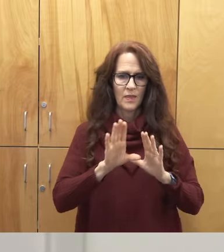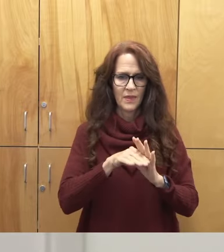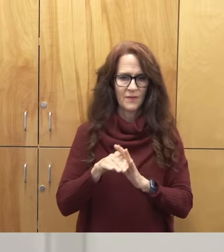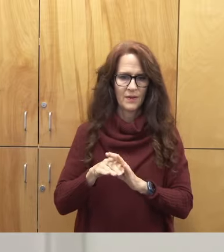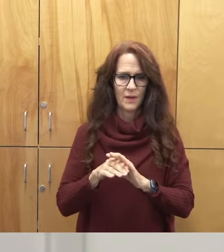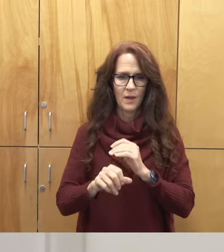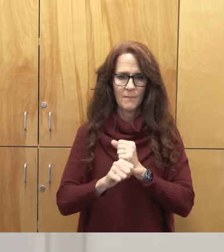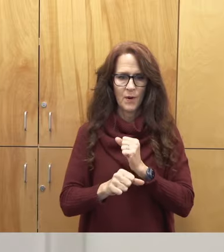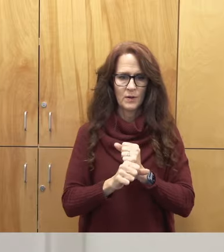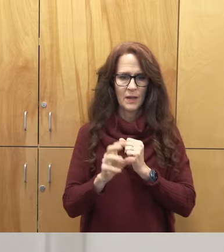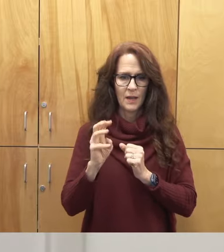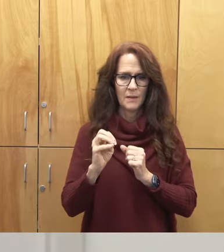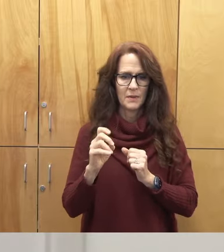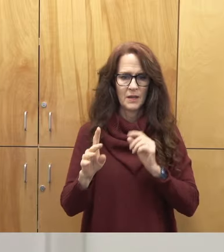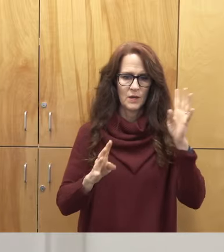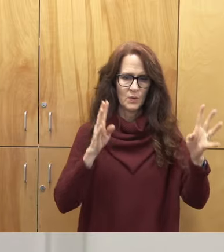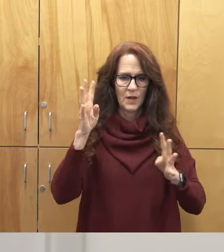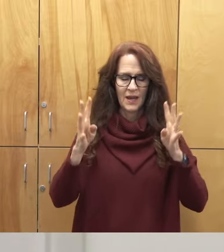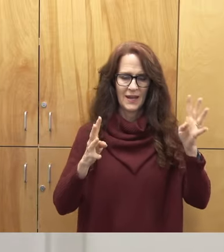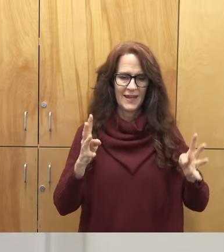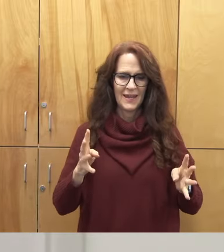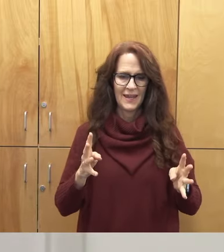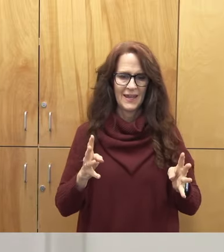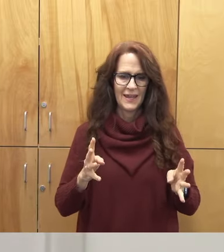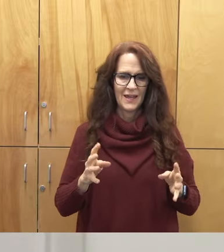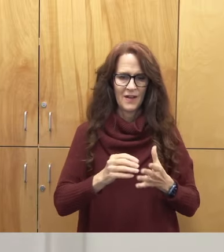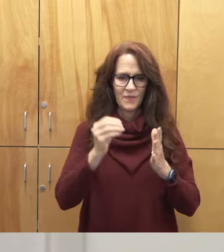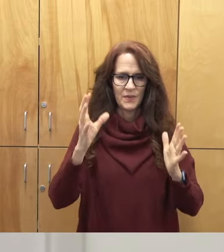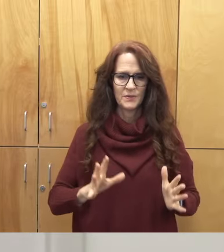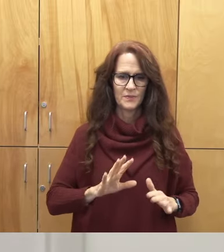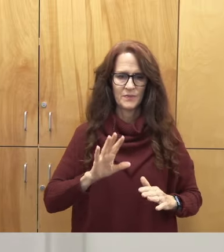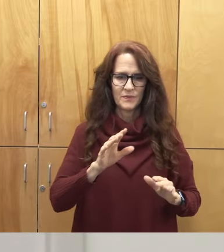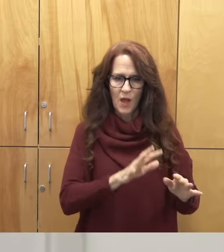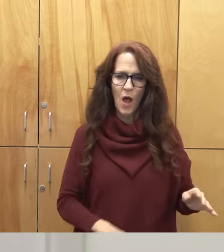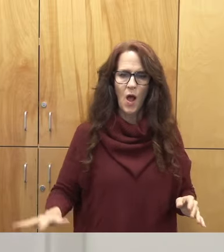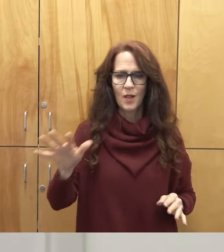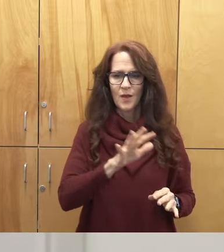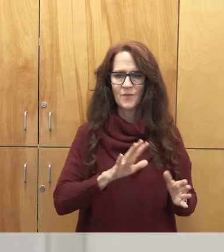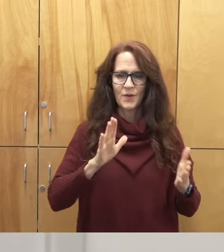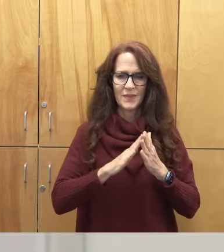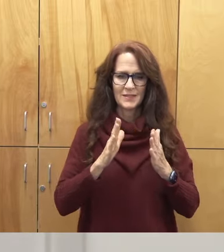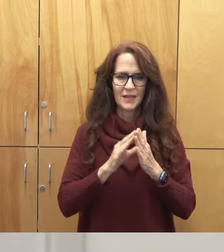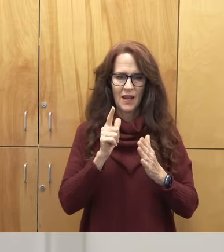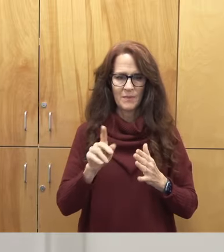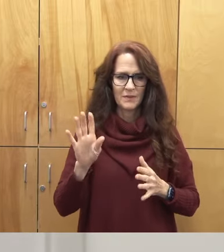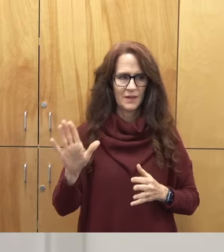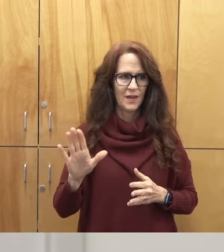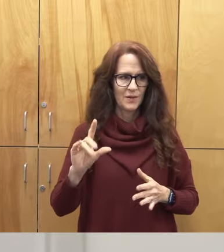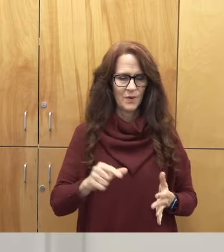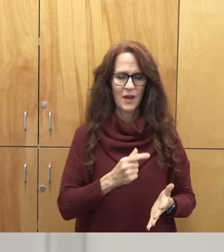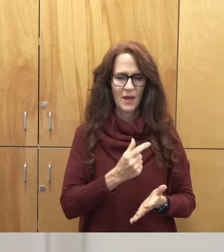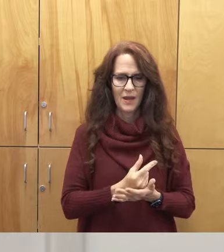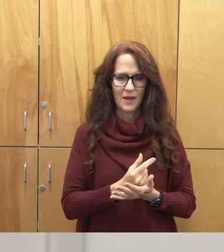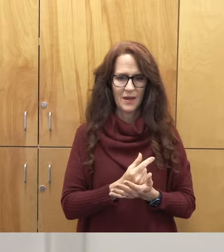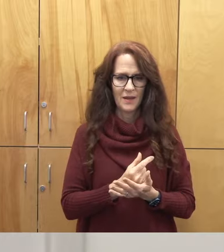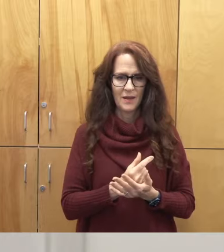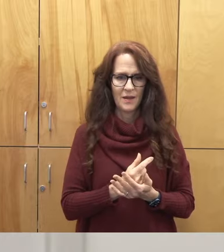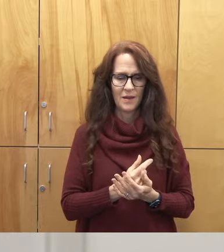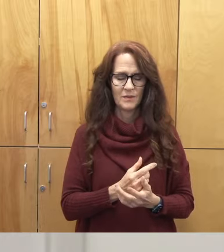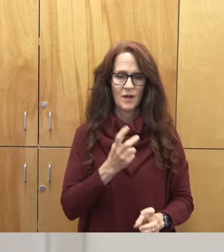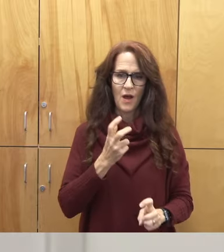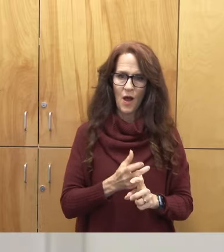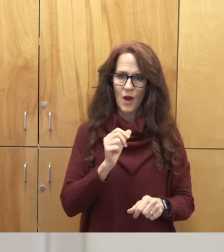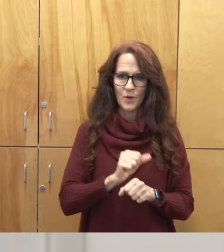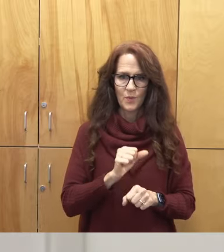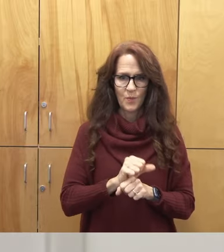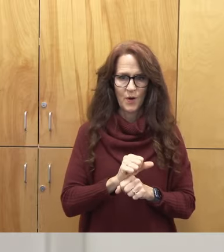our marketing and media team created of our students all over the city of Long Beach at their graduations. That was very hard work for the